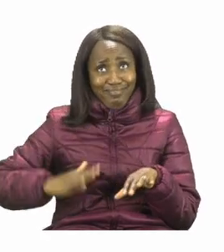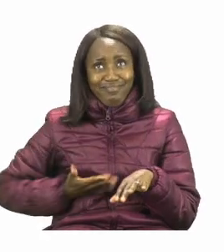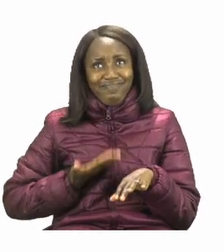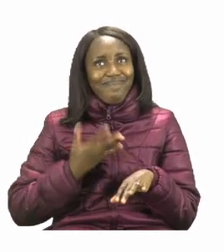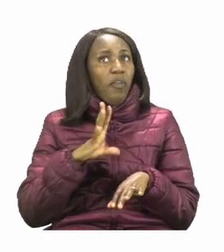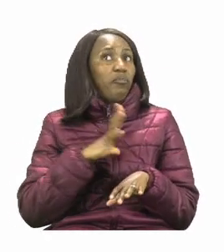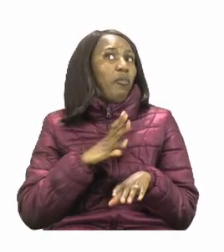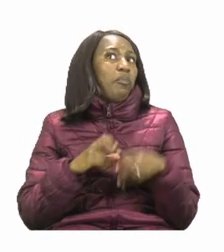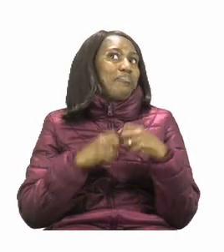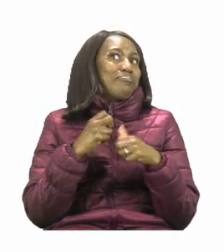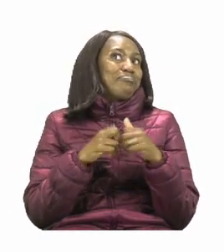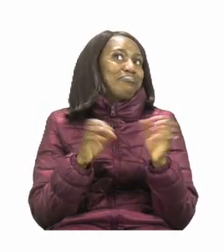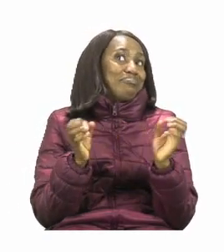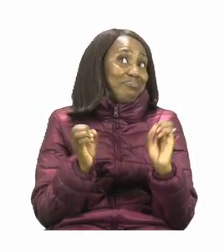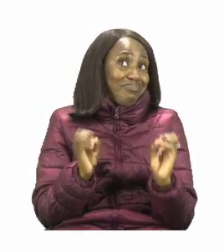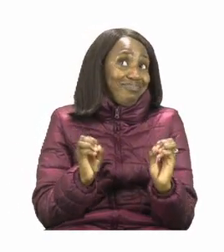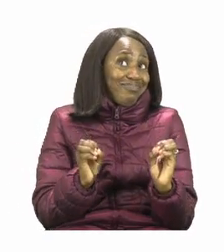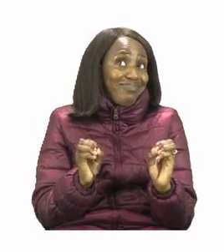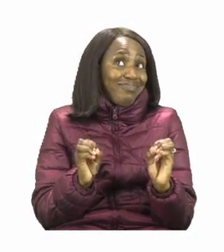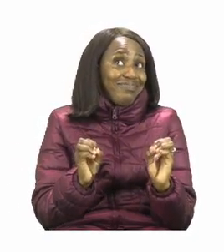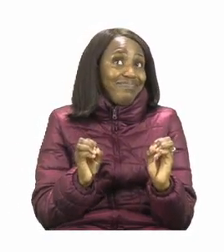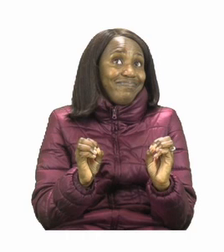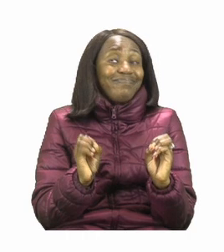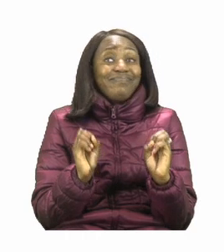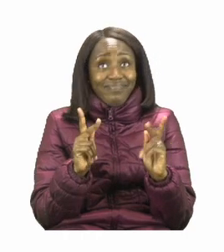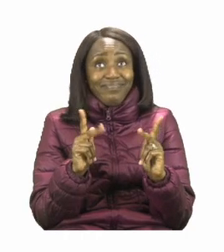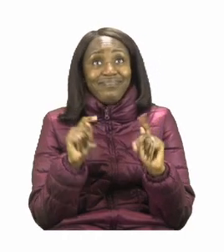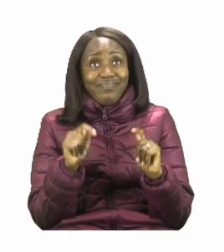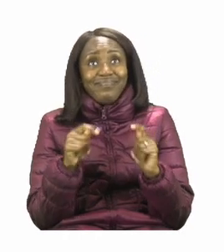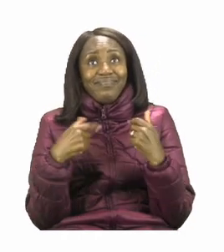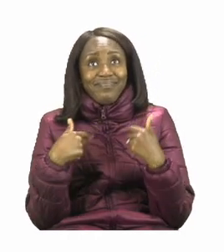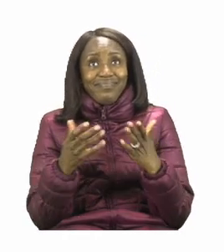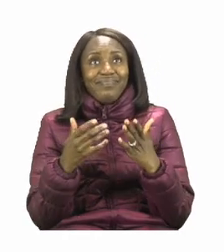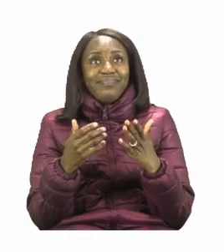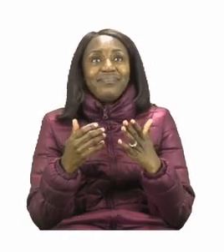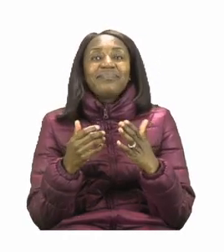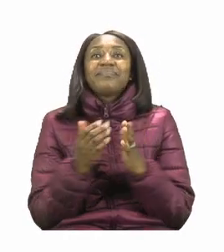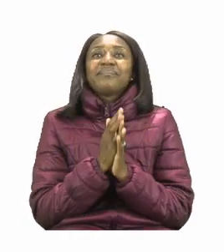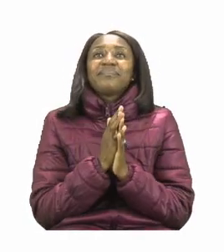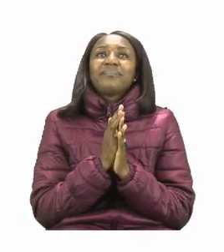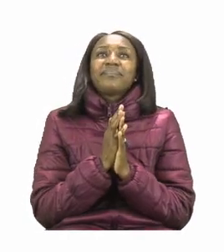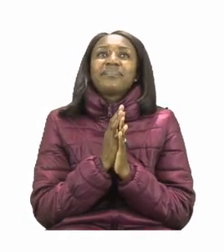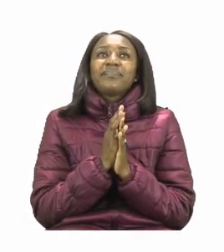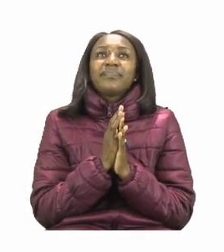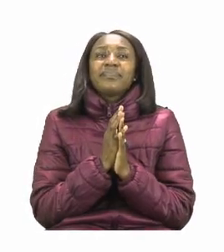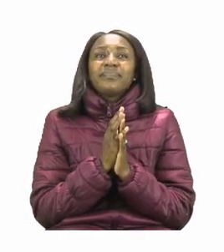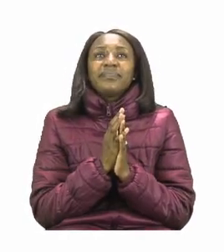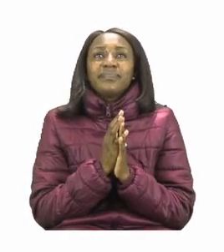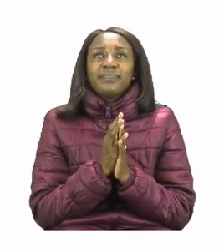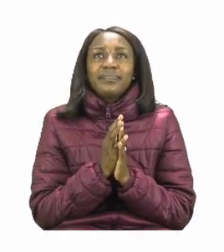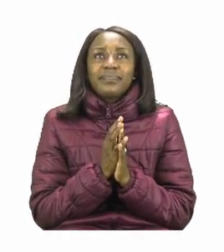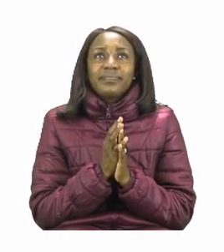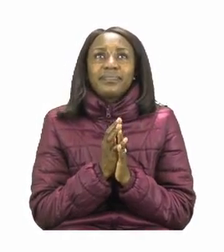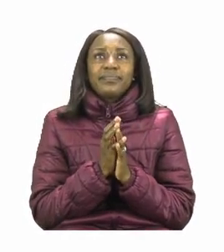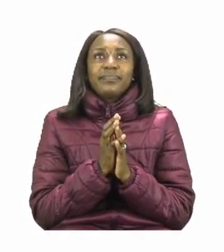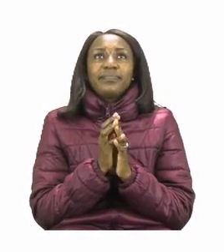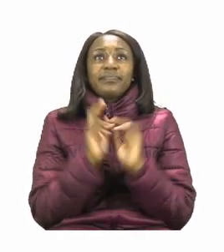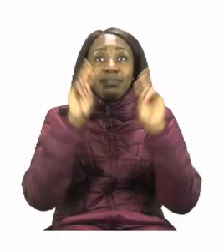on the safe side. For now, let's start with the first time. We will start at the heading.